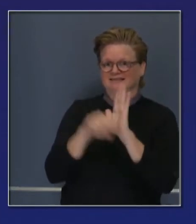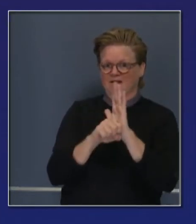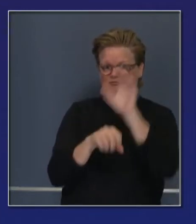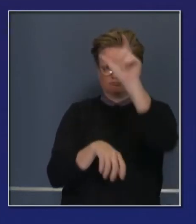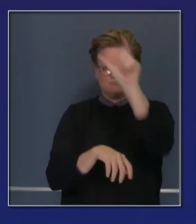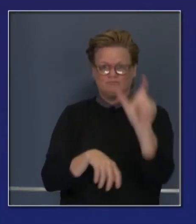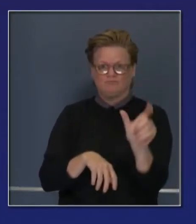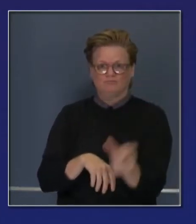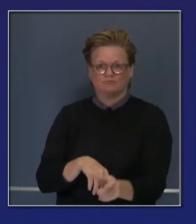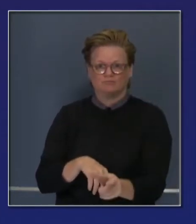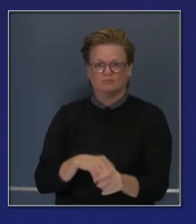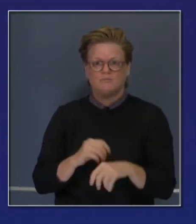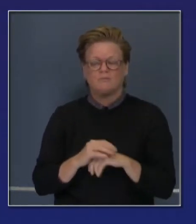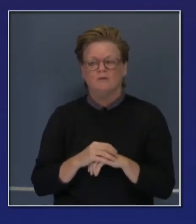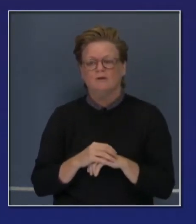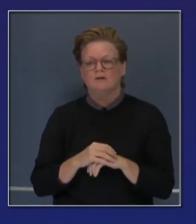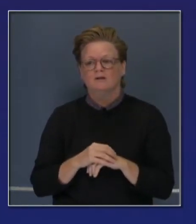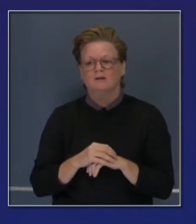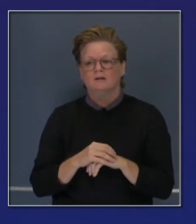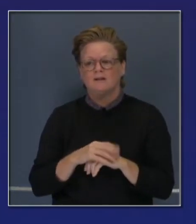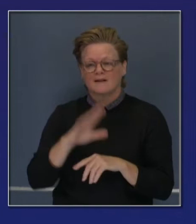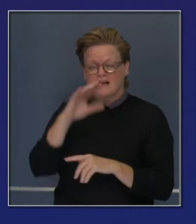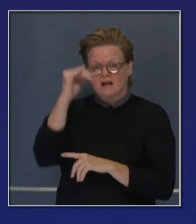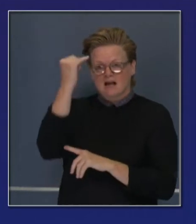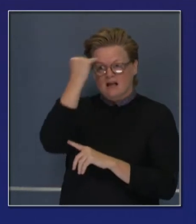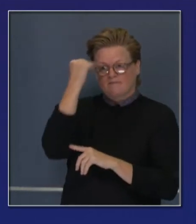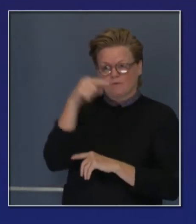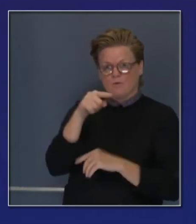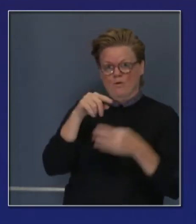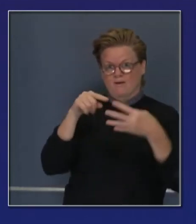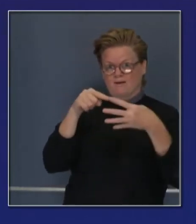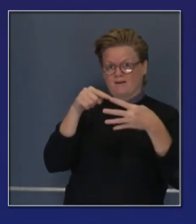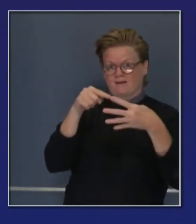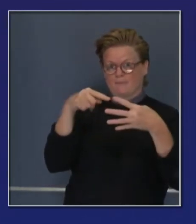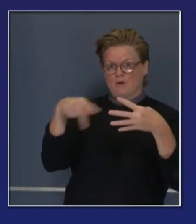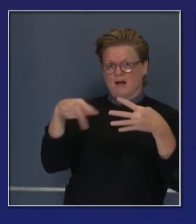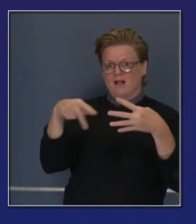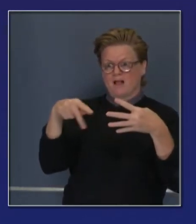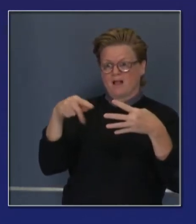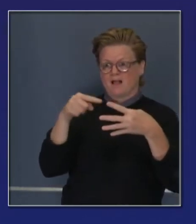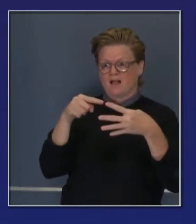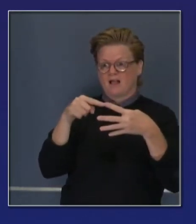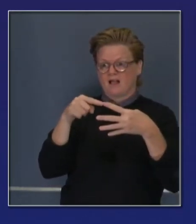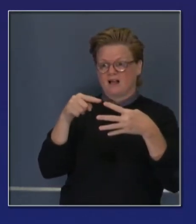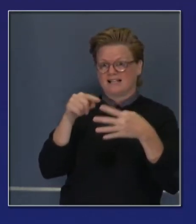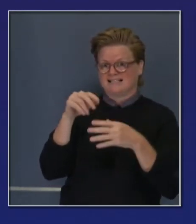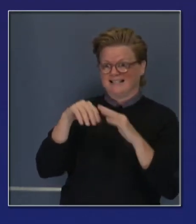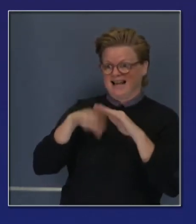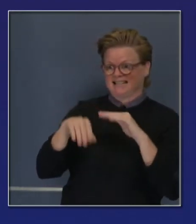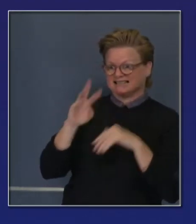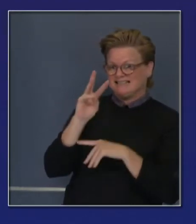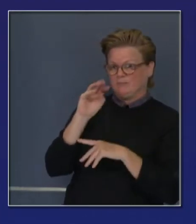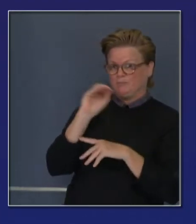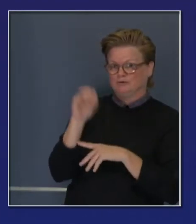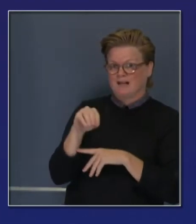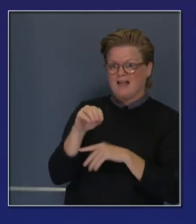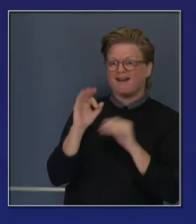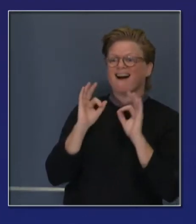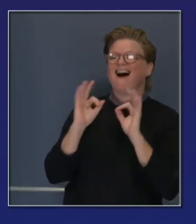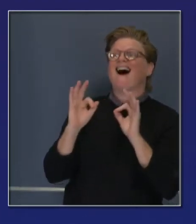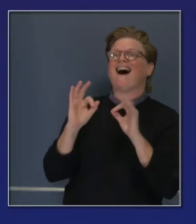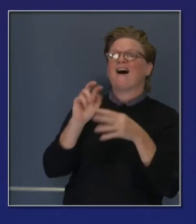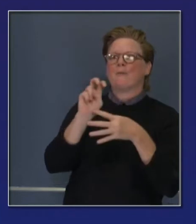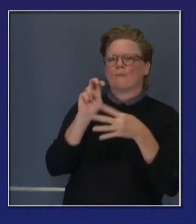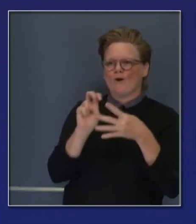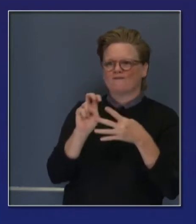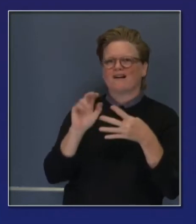You get into the 6, 5, get below 5. All of a sudden, we're moving in a much more,